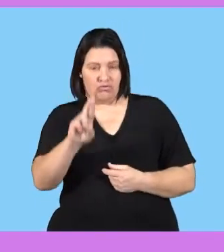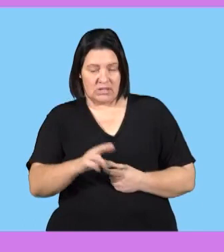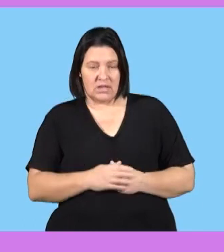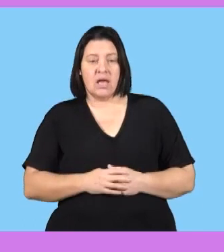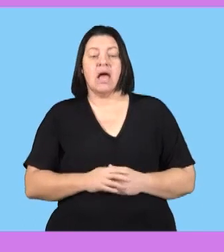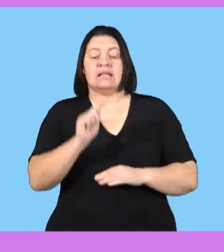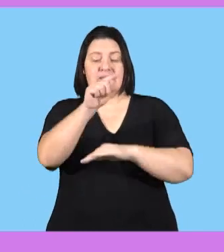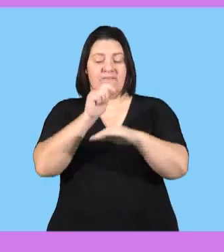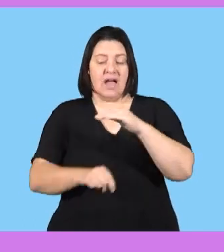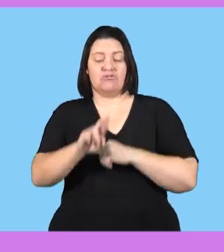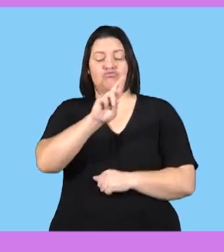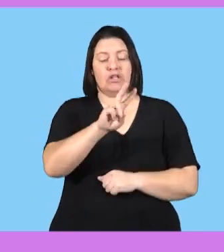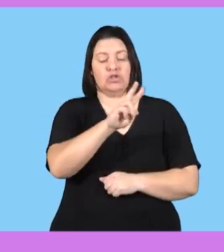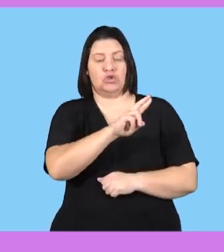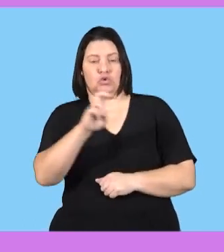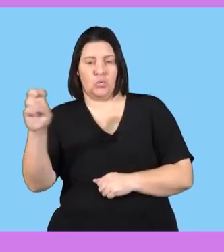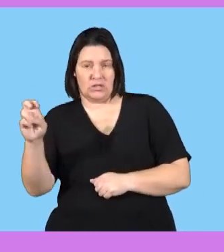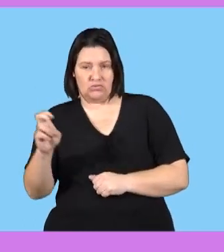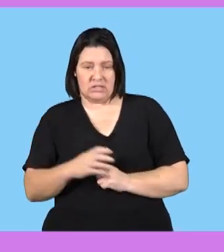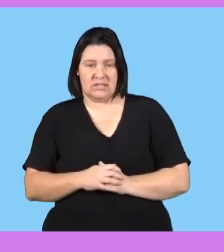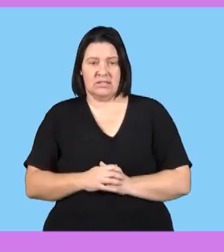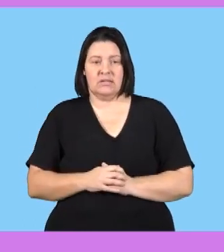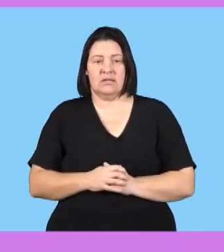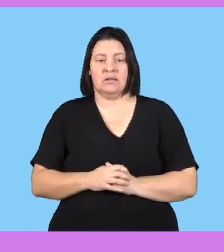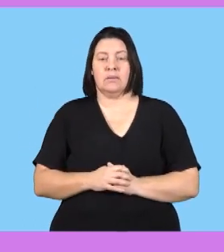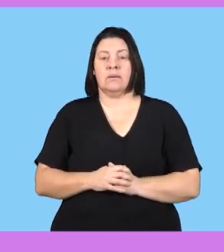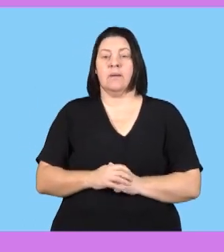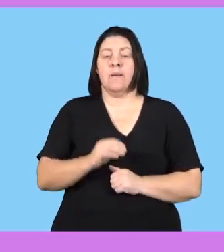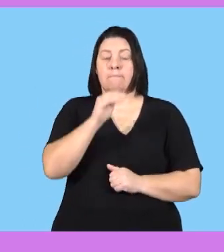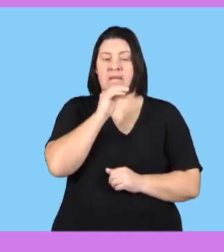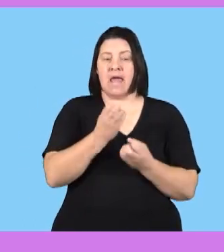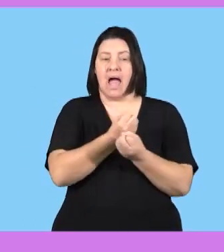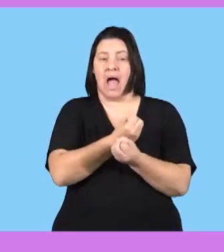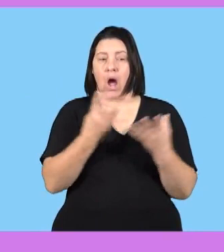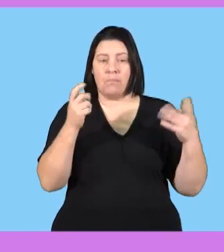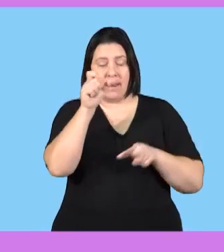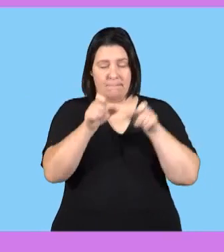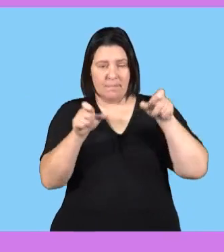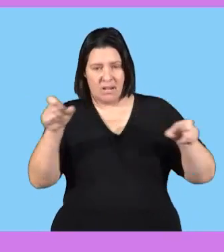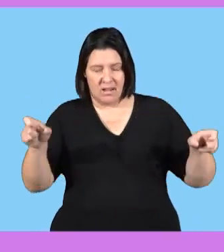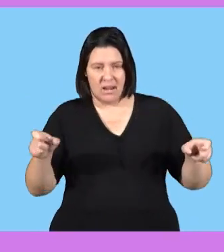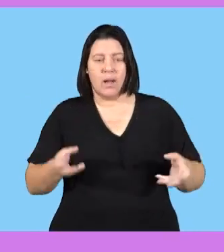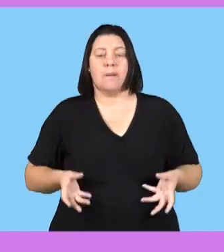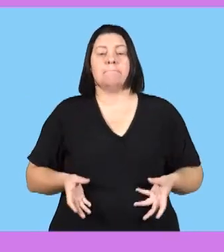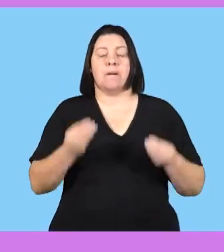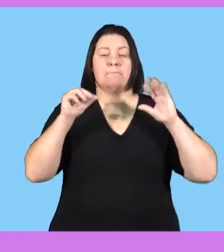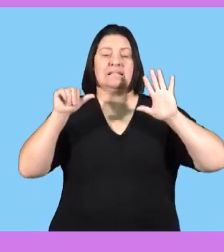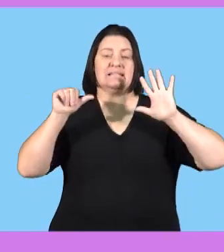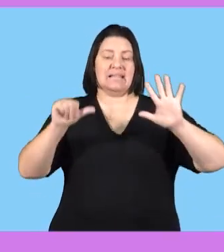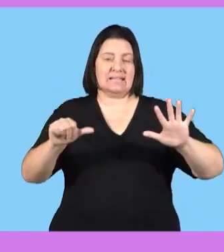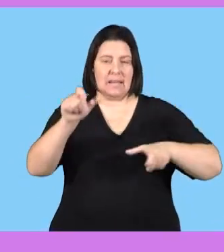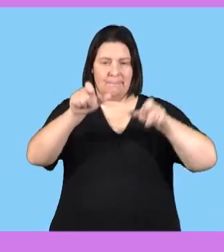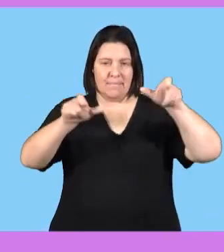rand and then which is the total cost, we divide it by this 200 rand to get how many